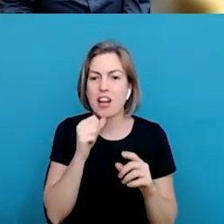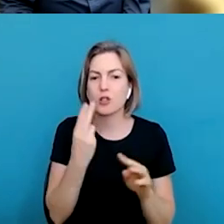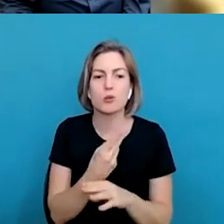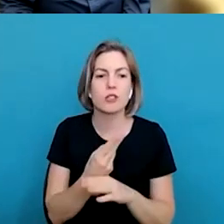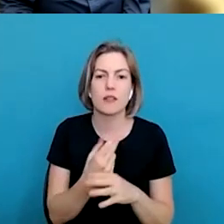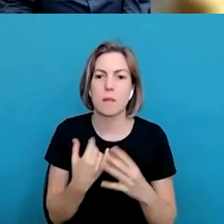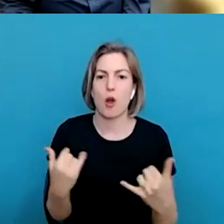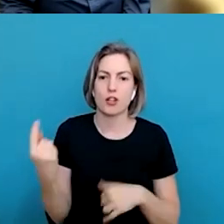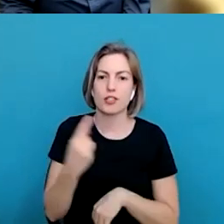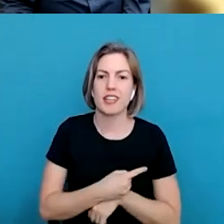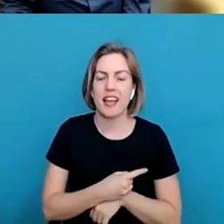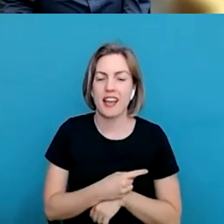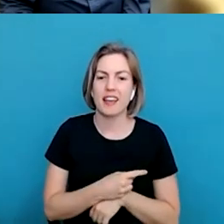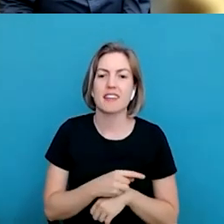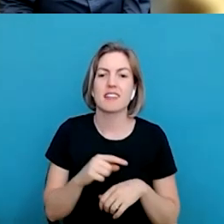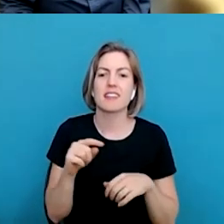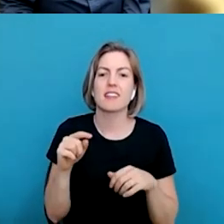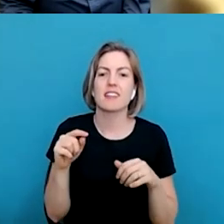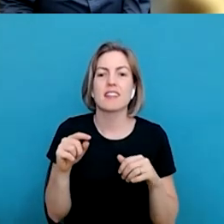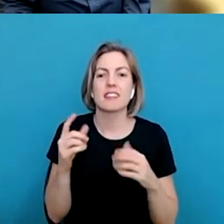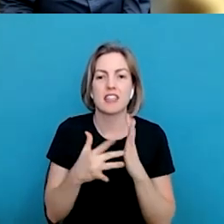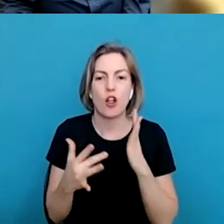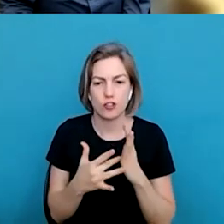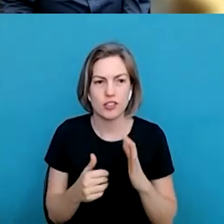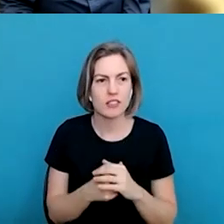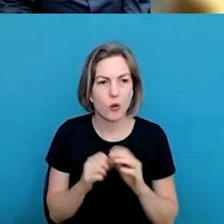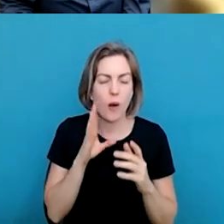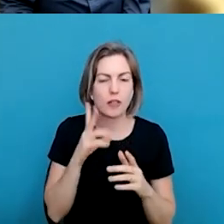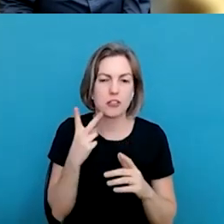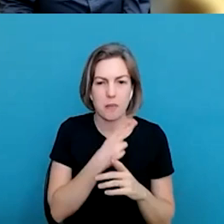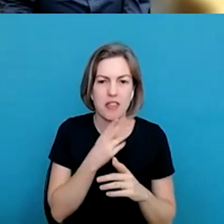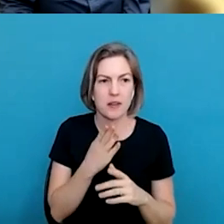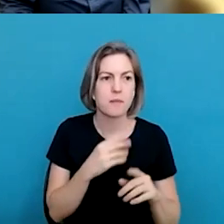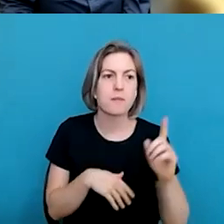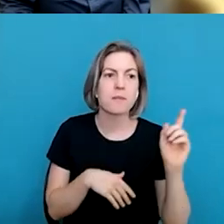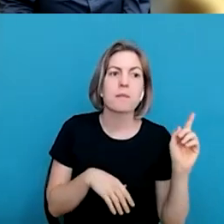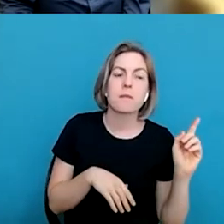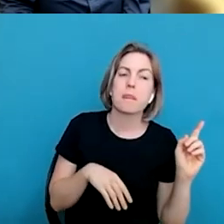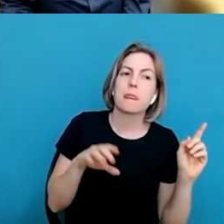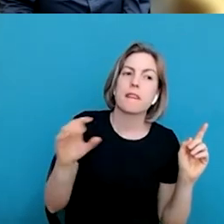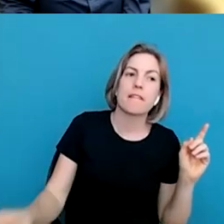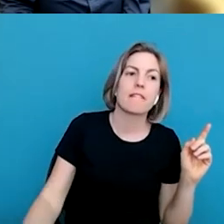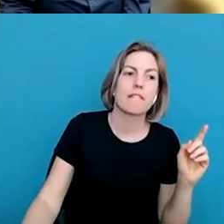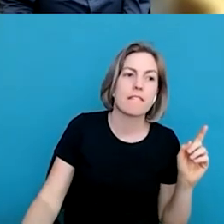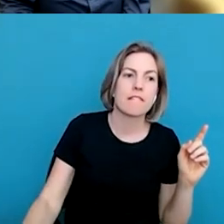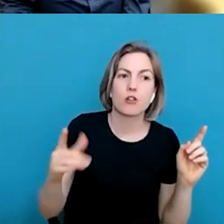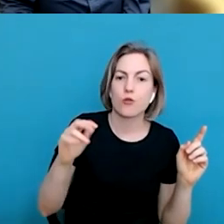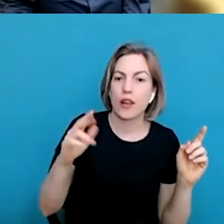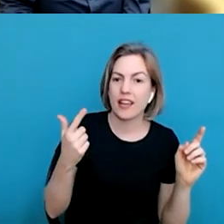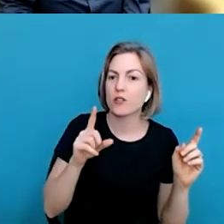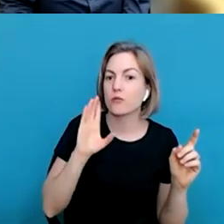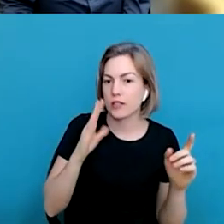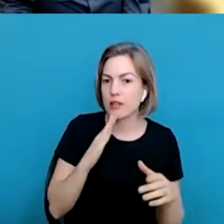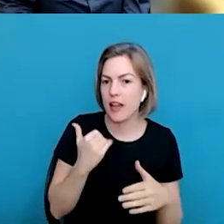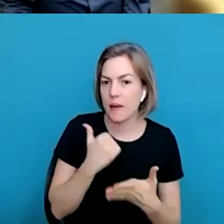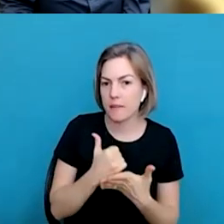fabrication technologies. So I'll stop there. Thank you. That was very helpful. And